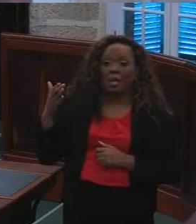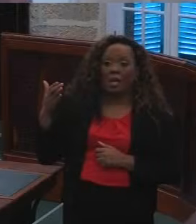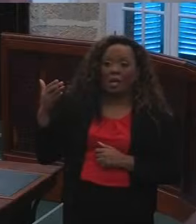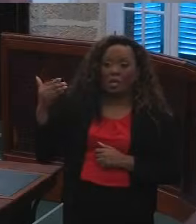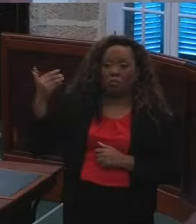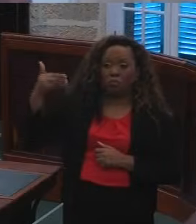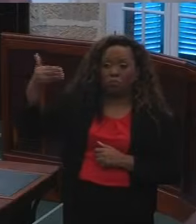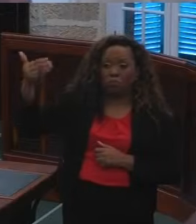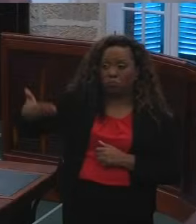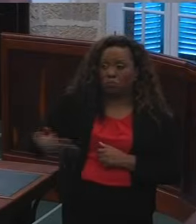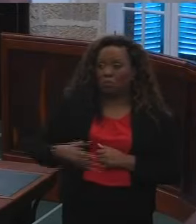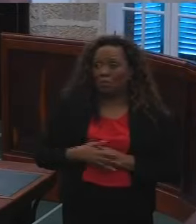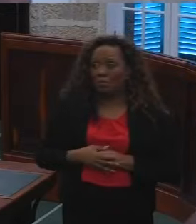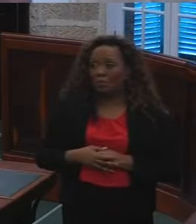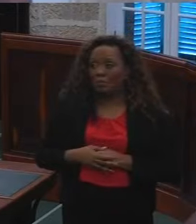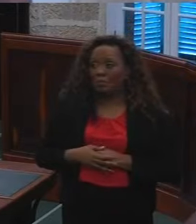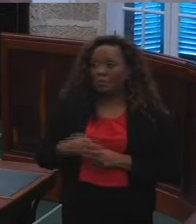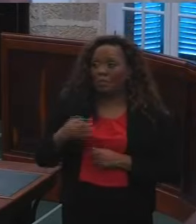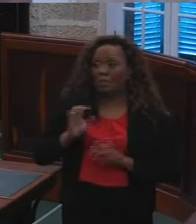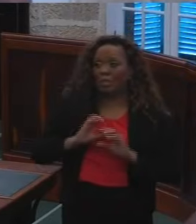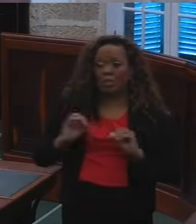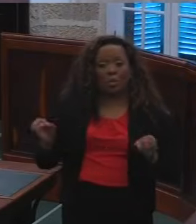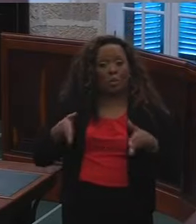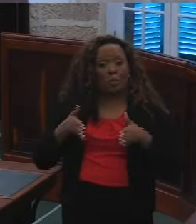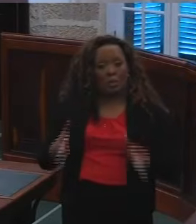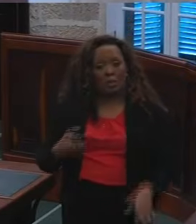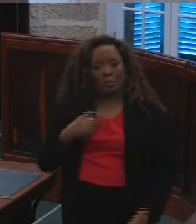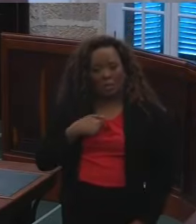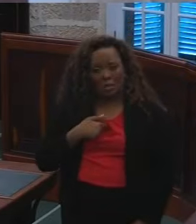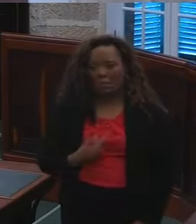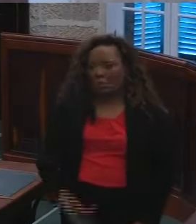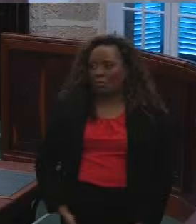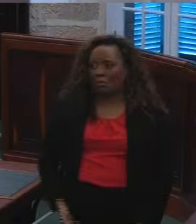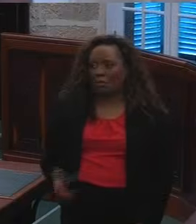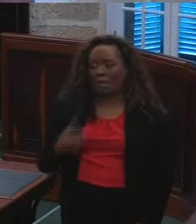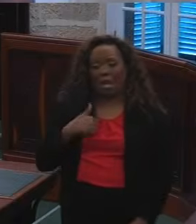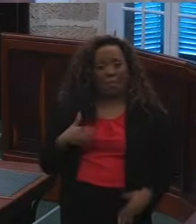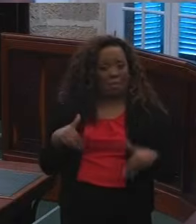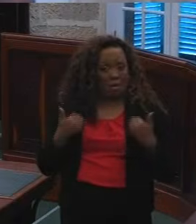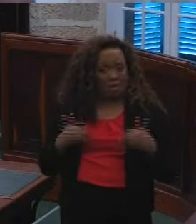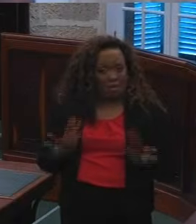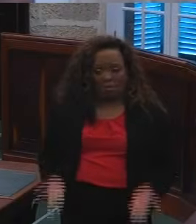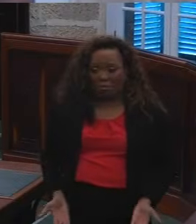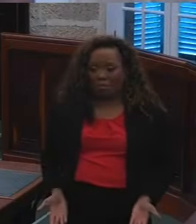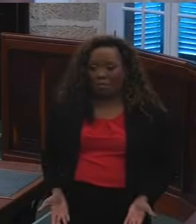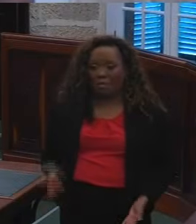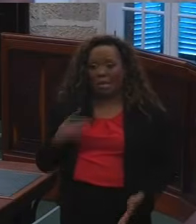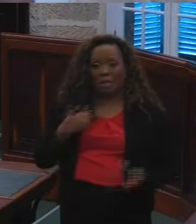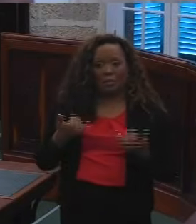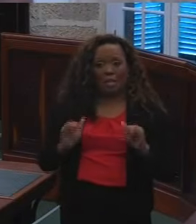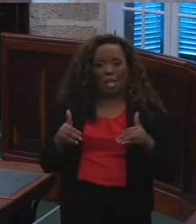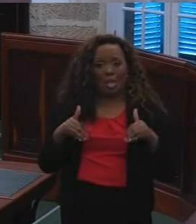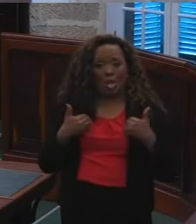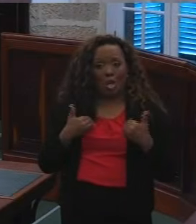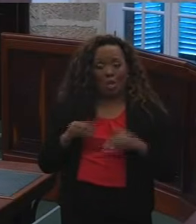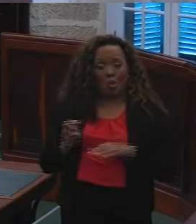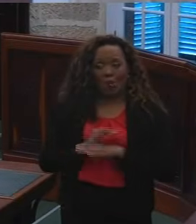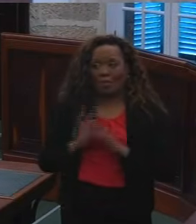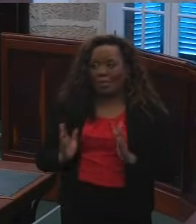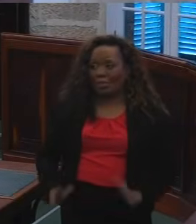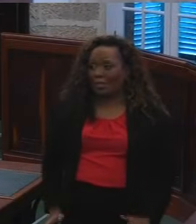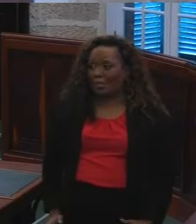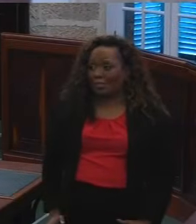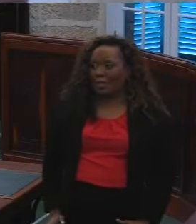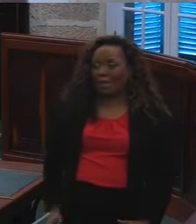minister, young as he is, should be standing here, although I'm enjoying every moment of it. Every single chamber of my heart is being